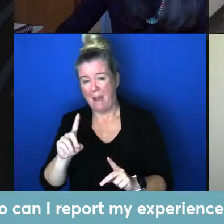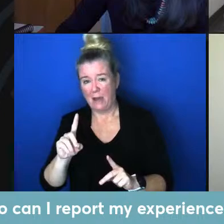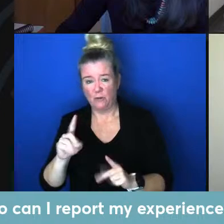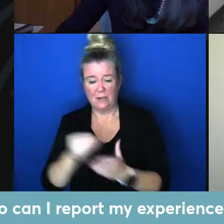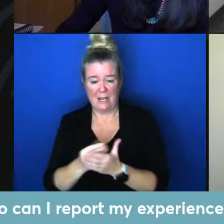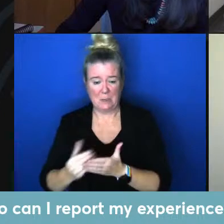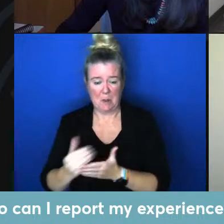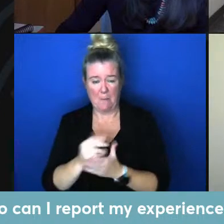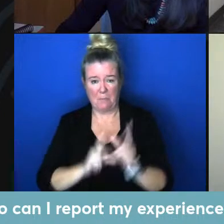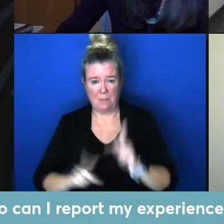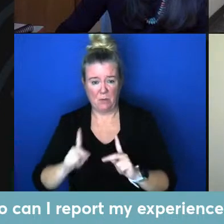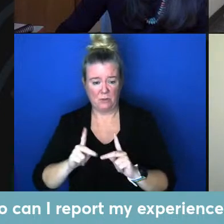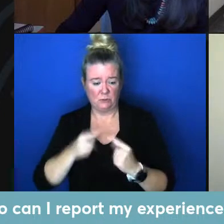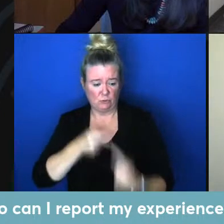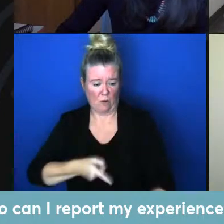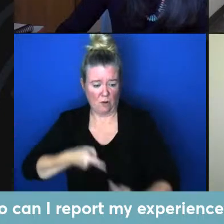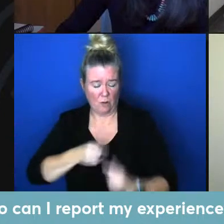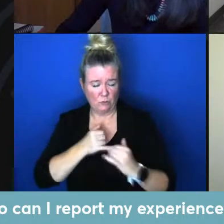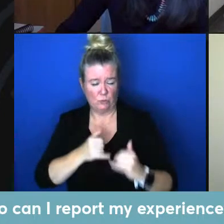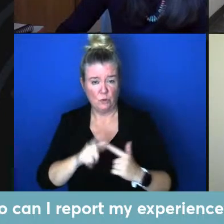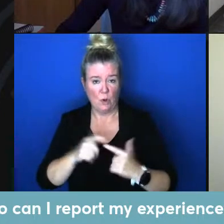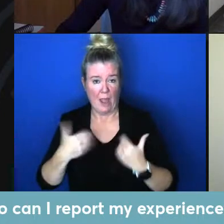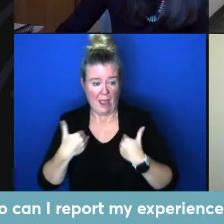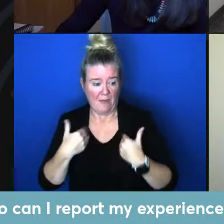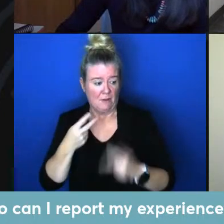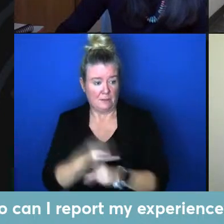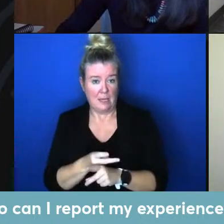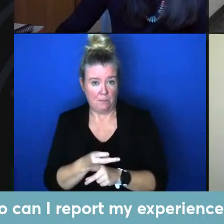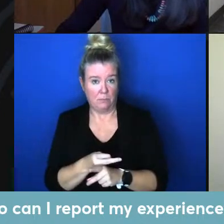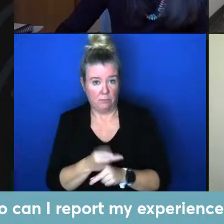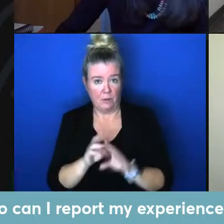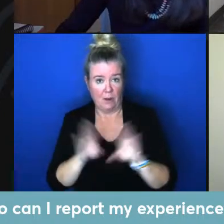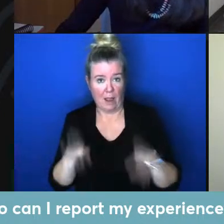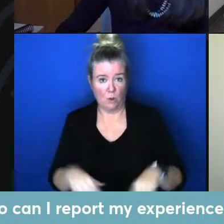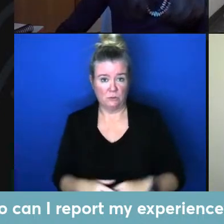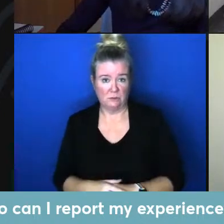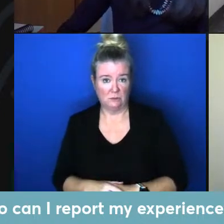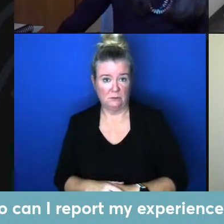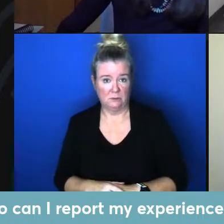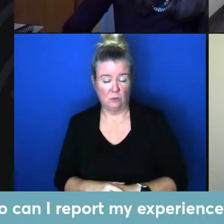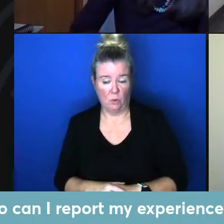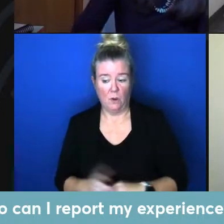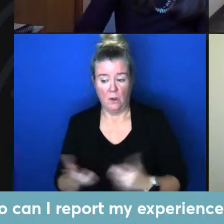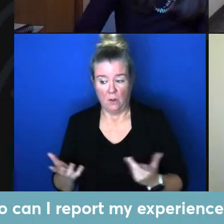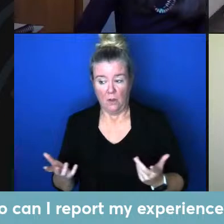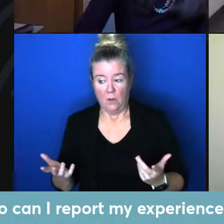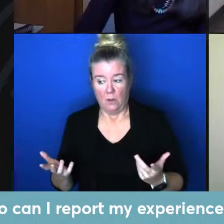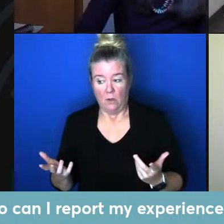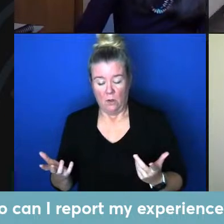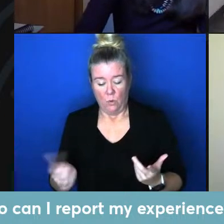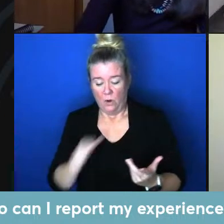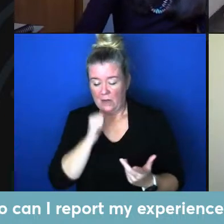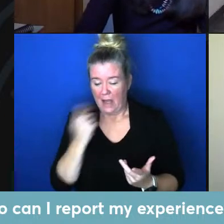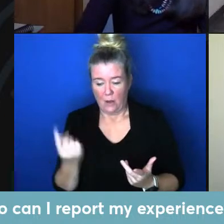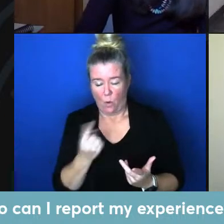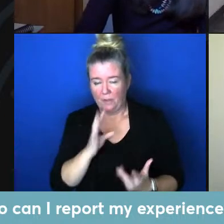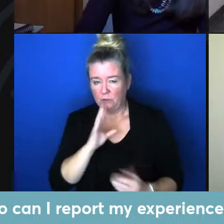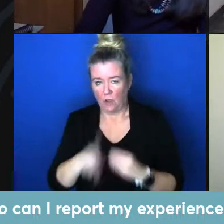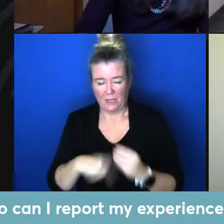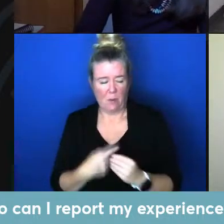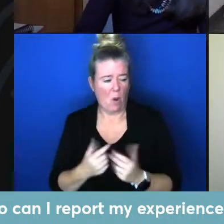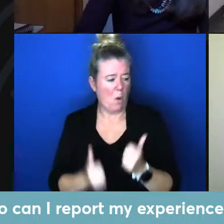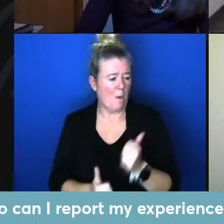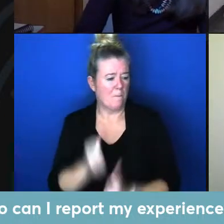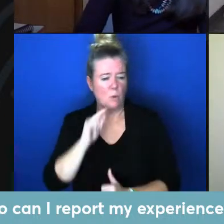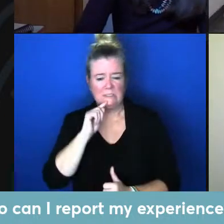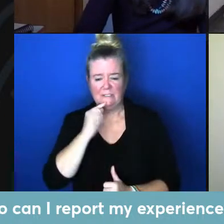struggling to get and keep affordable housing. So, you know, we're just not talking about, that's where it's most severe,